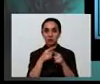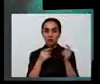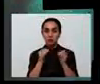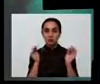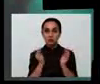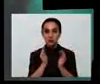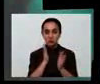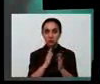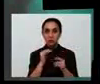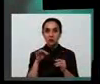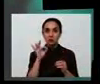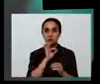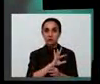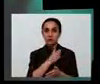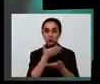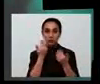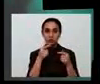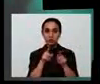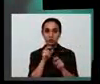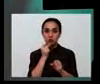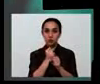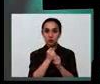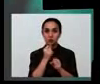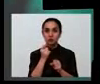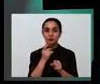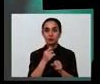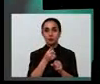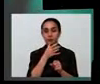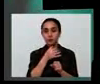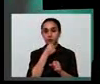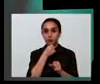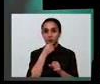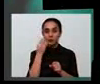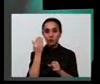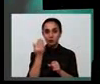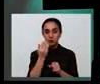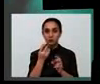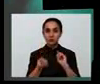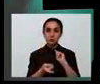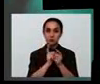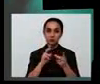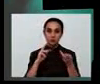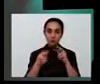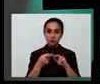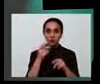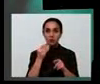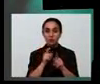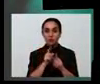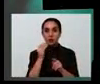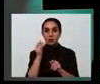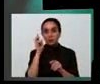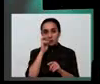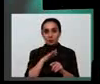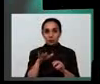qisqartirilganligi, samarasiz ishlayotgan keksa amaldorlar o'rniga yoshlar kelganligi, umuman